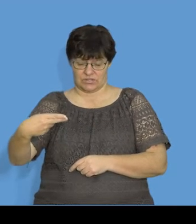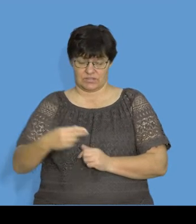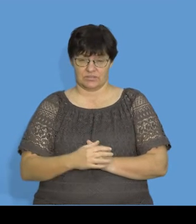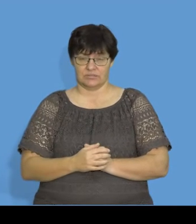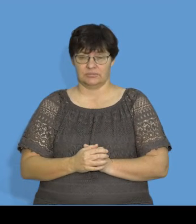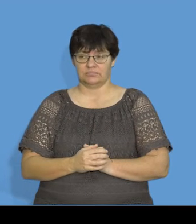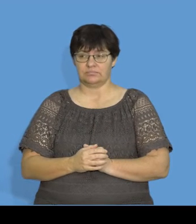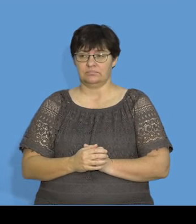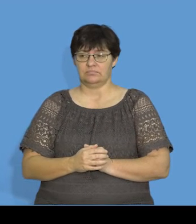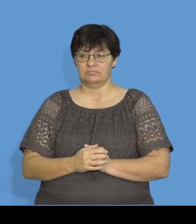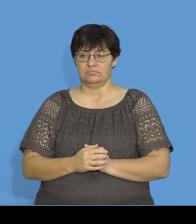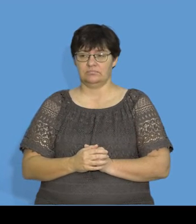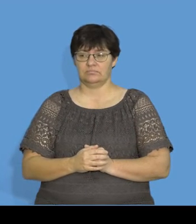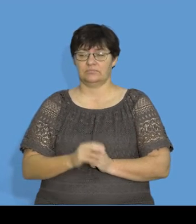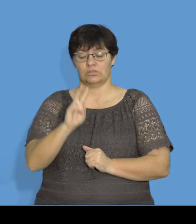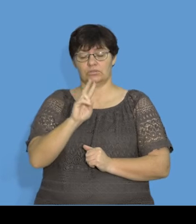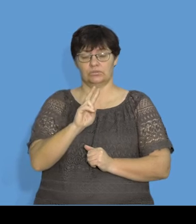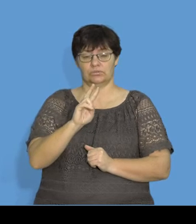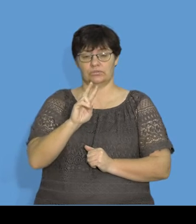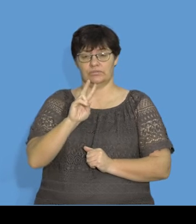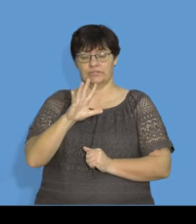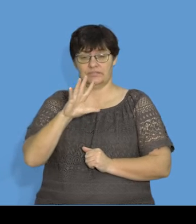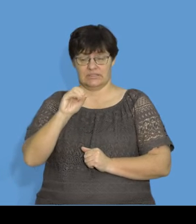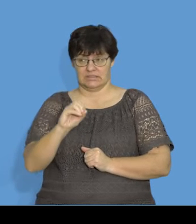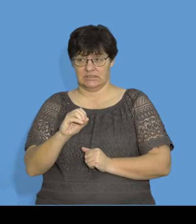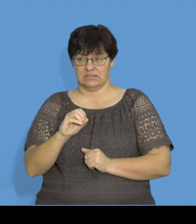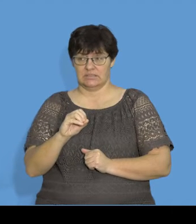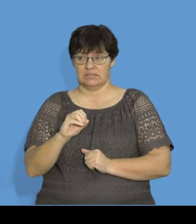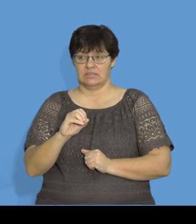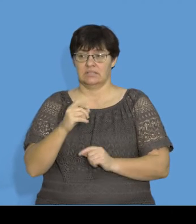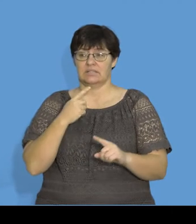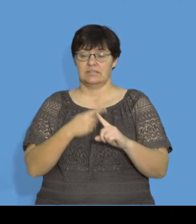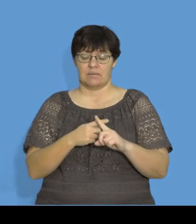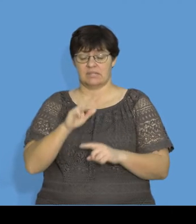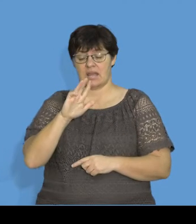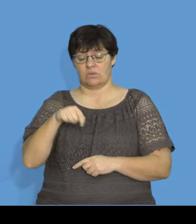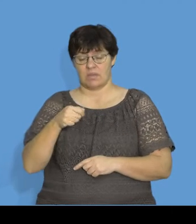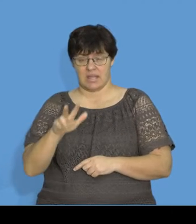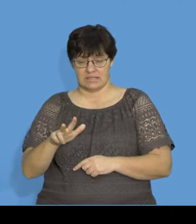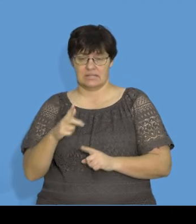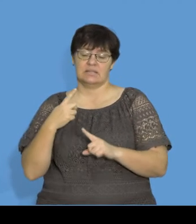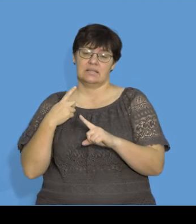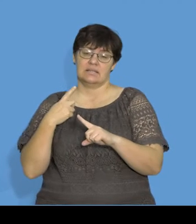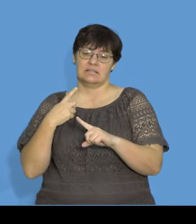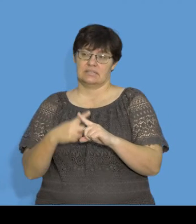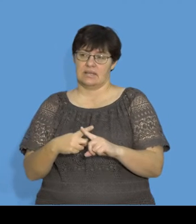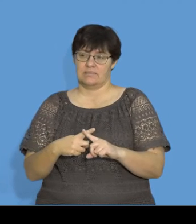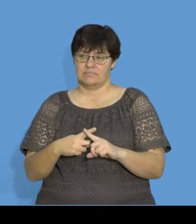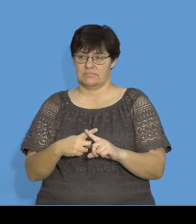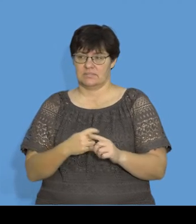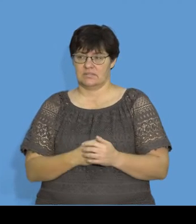times height. So 250 times 9.8, because that's a